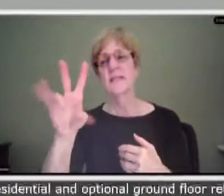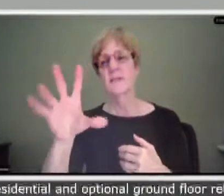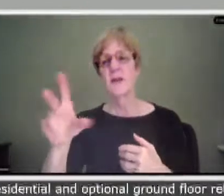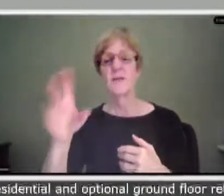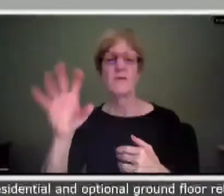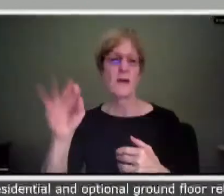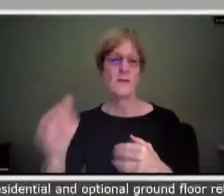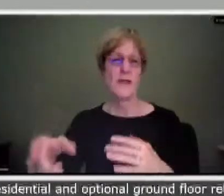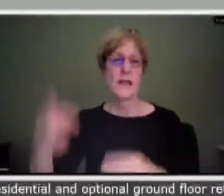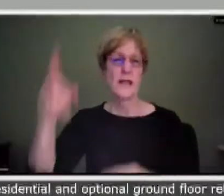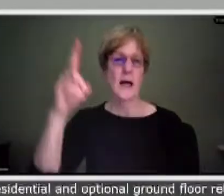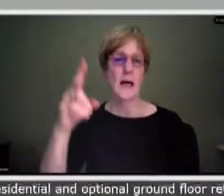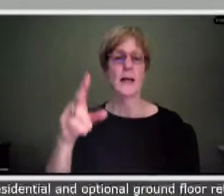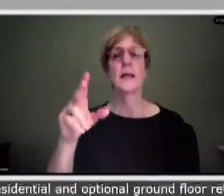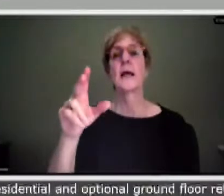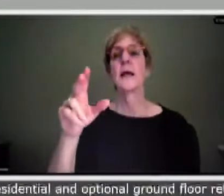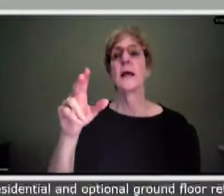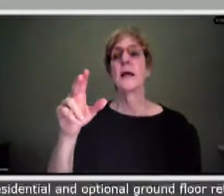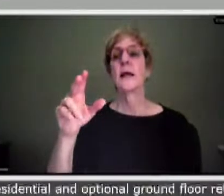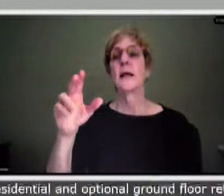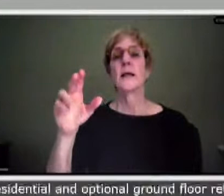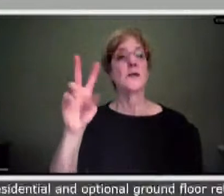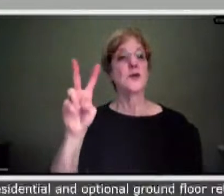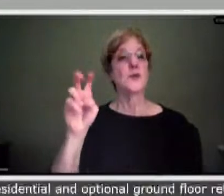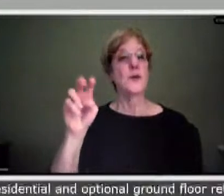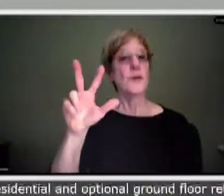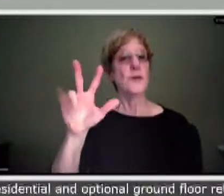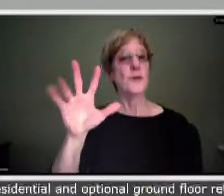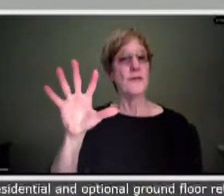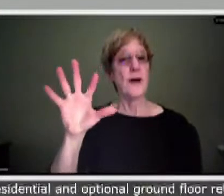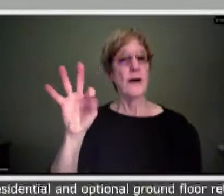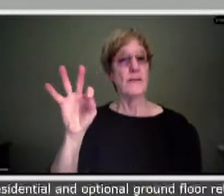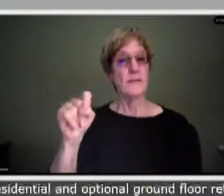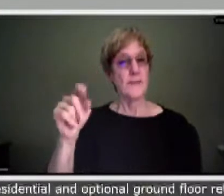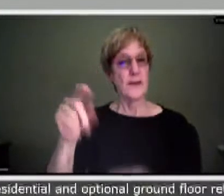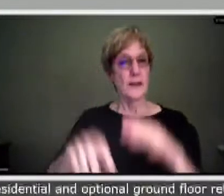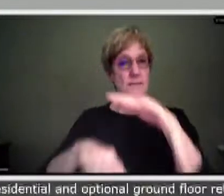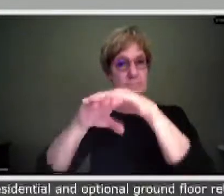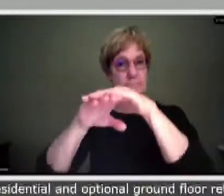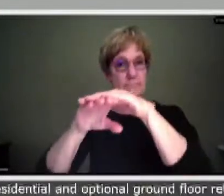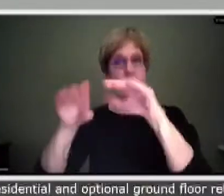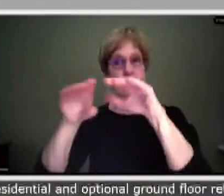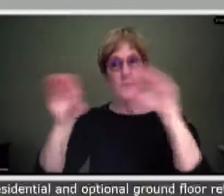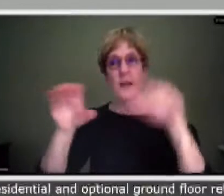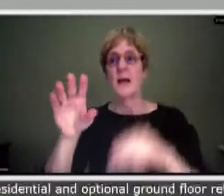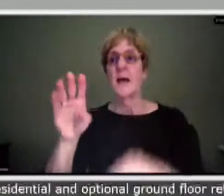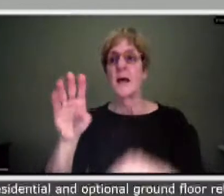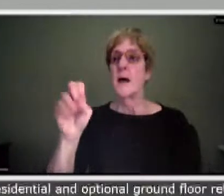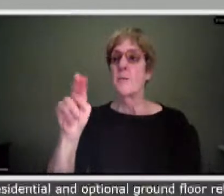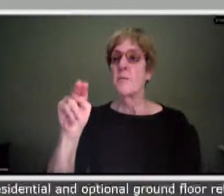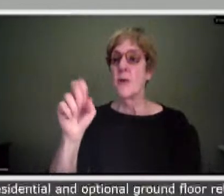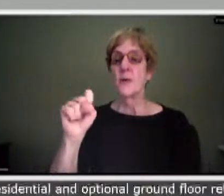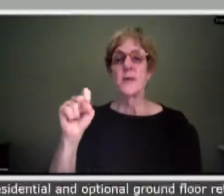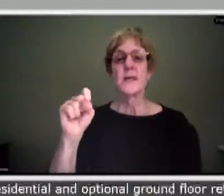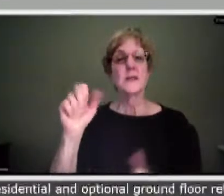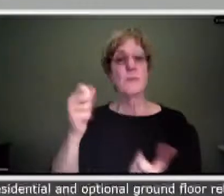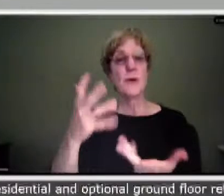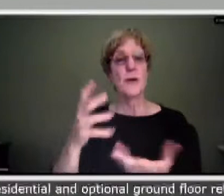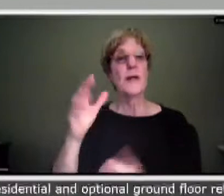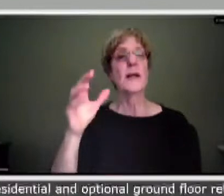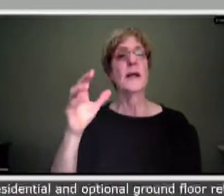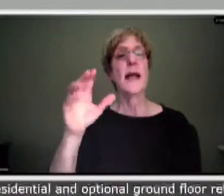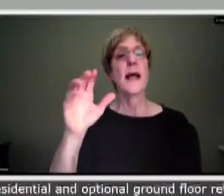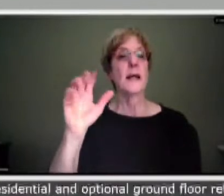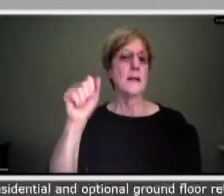area E1, TOD-UC, 235 feet max height through bonus provisions and also providing 20 EV-ready parking